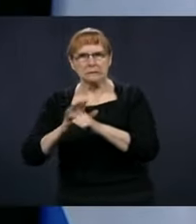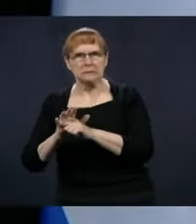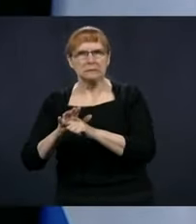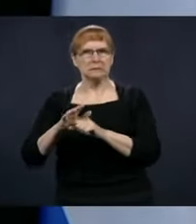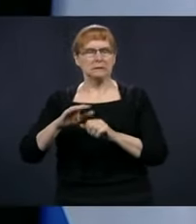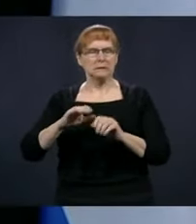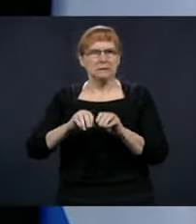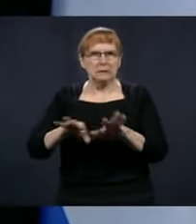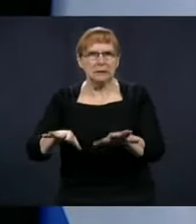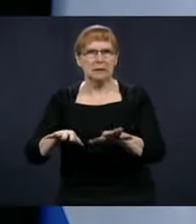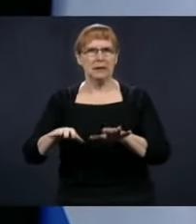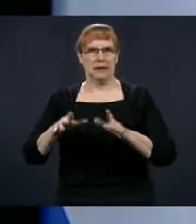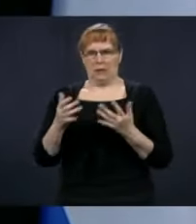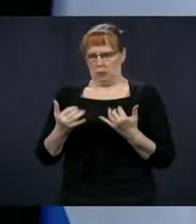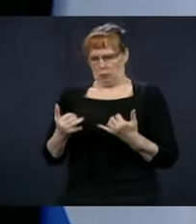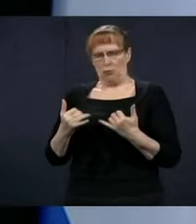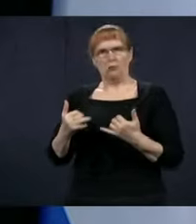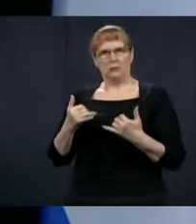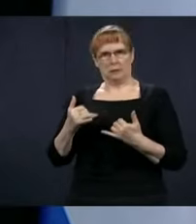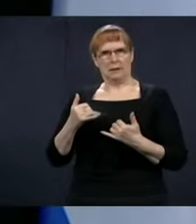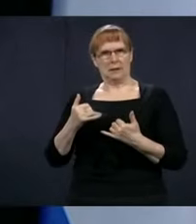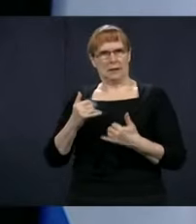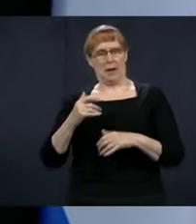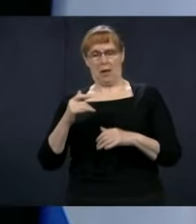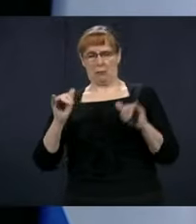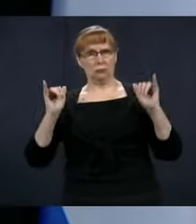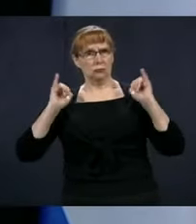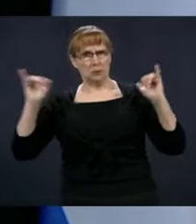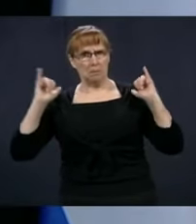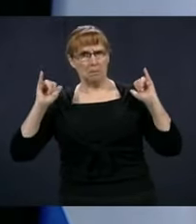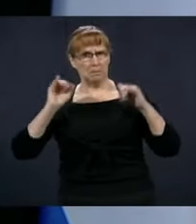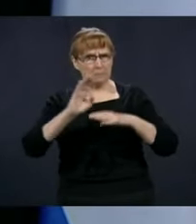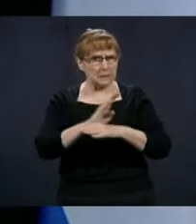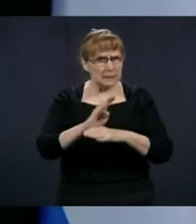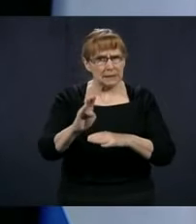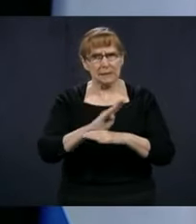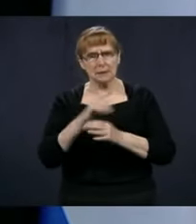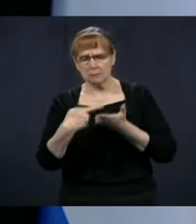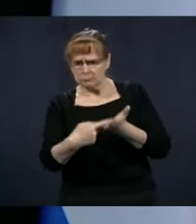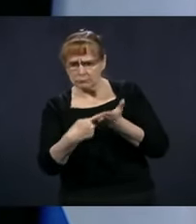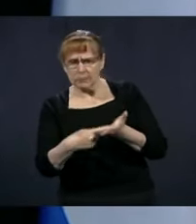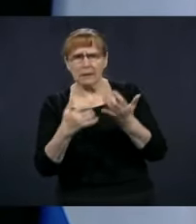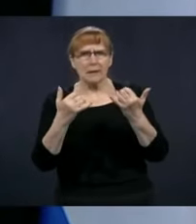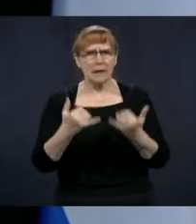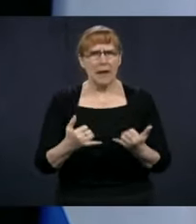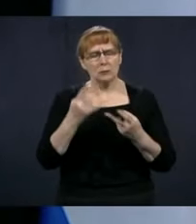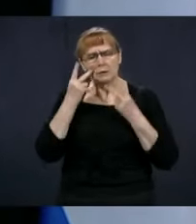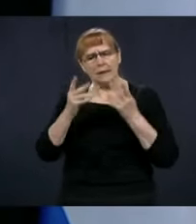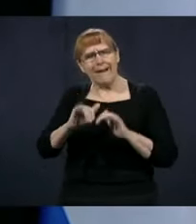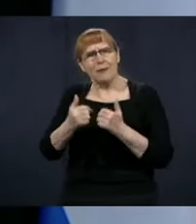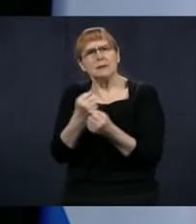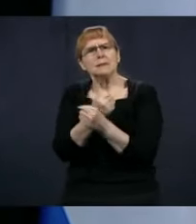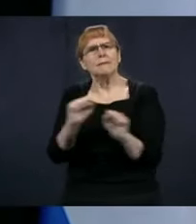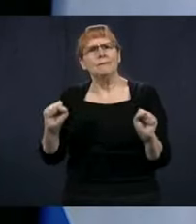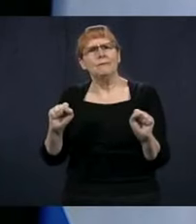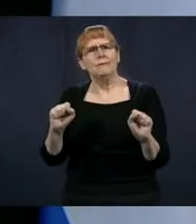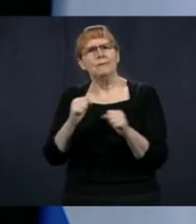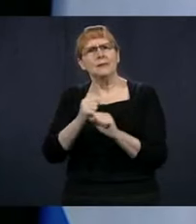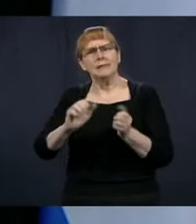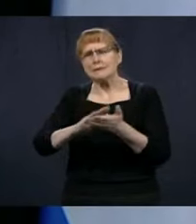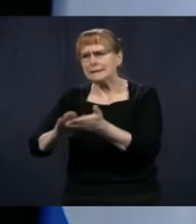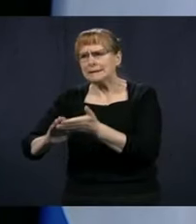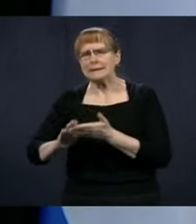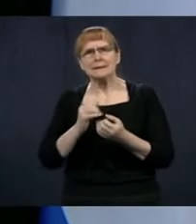to help gyms to open in a safely manner. Okay, and about physical distancing, until now it has been